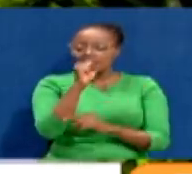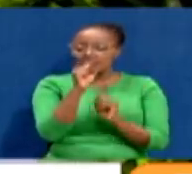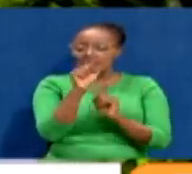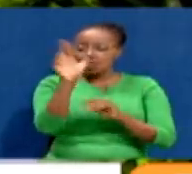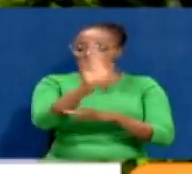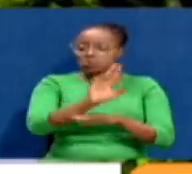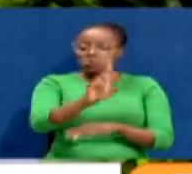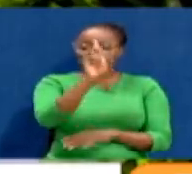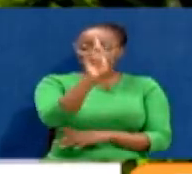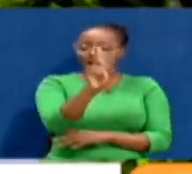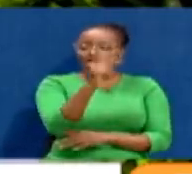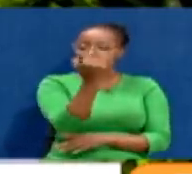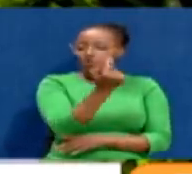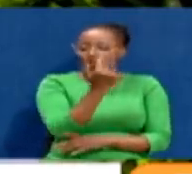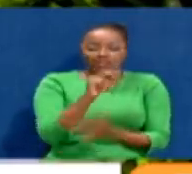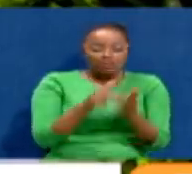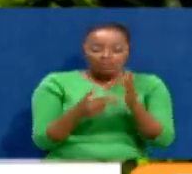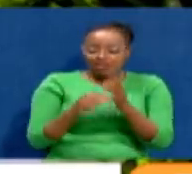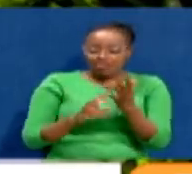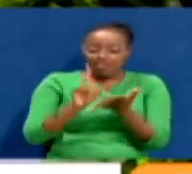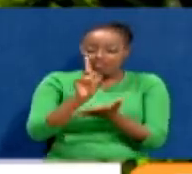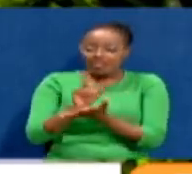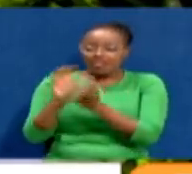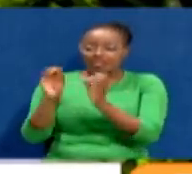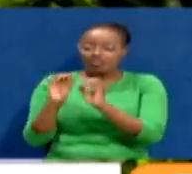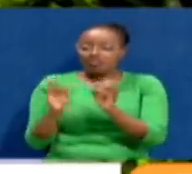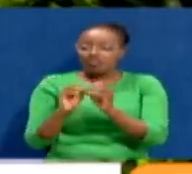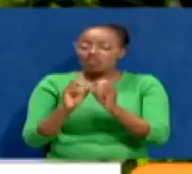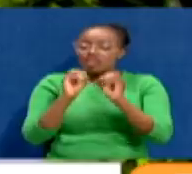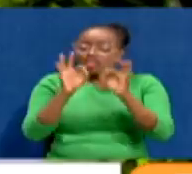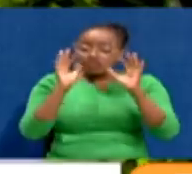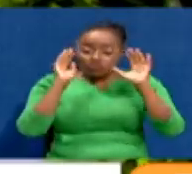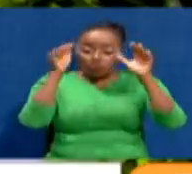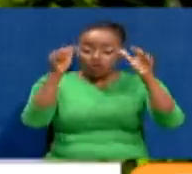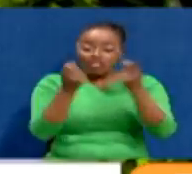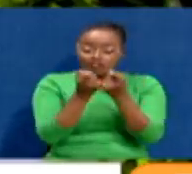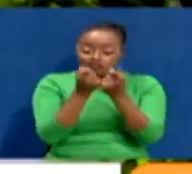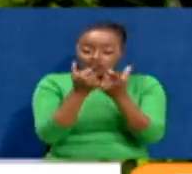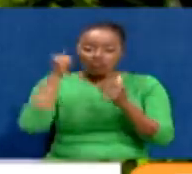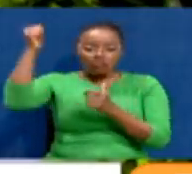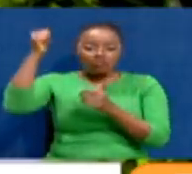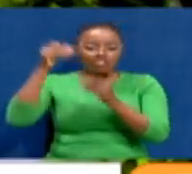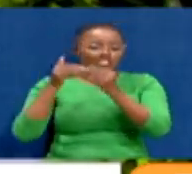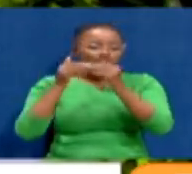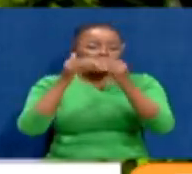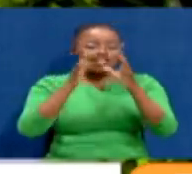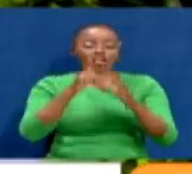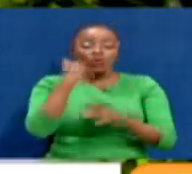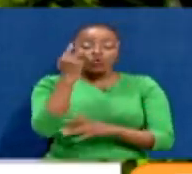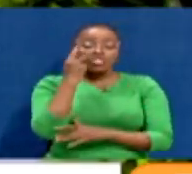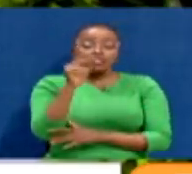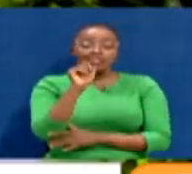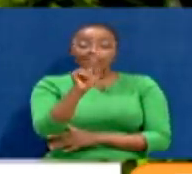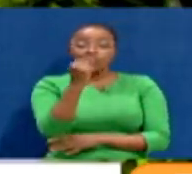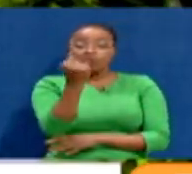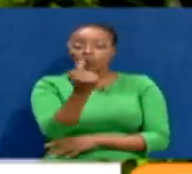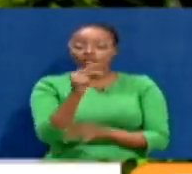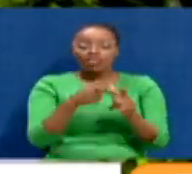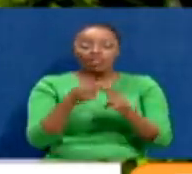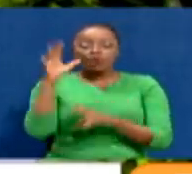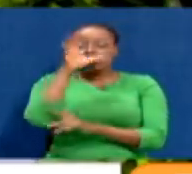being used is one. So, Wahiga, I mean, if you just concentrate on a few political leaders whom we are seeing on TV,